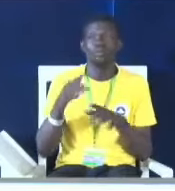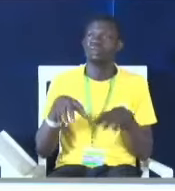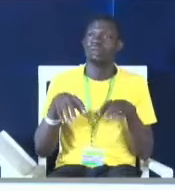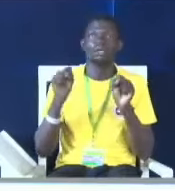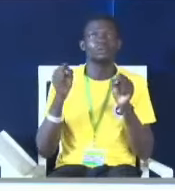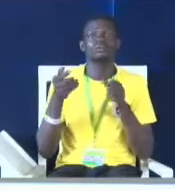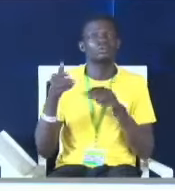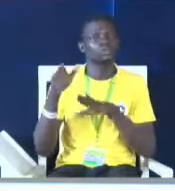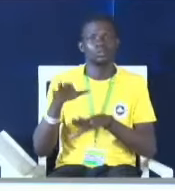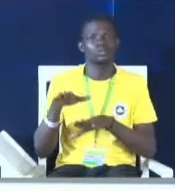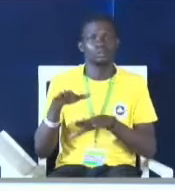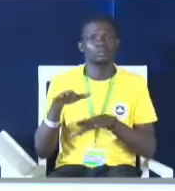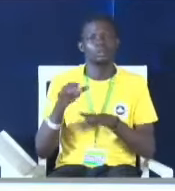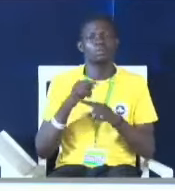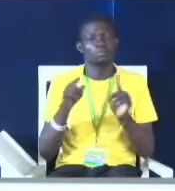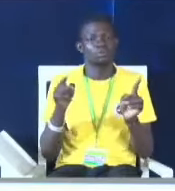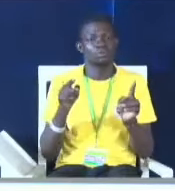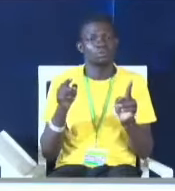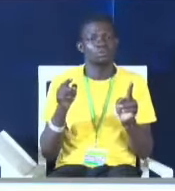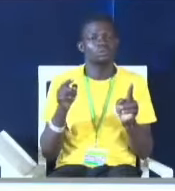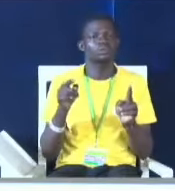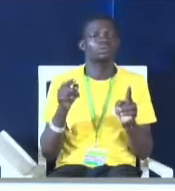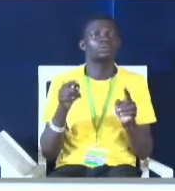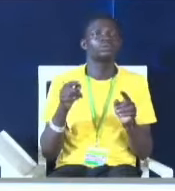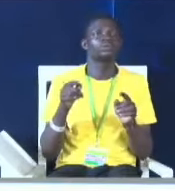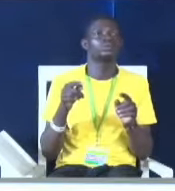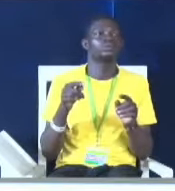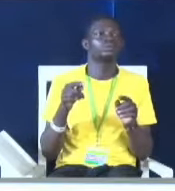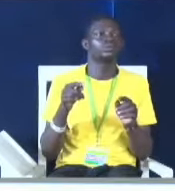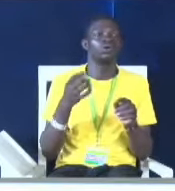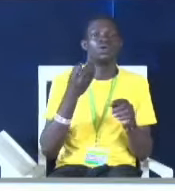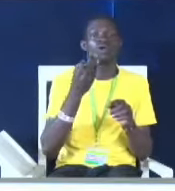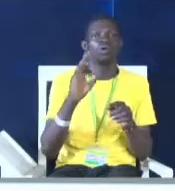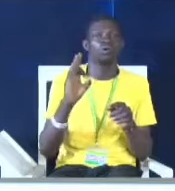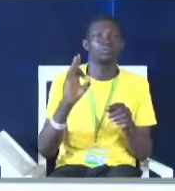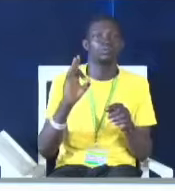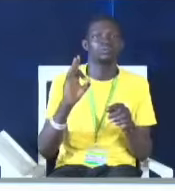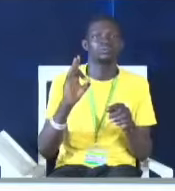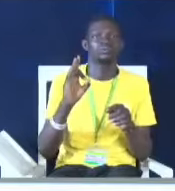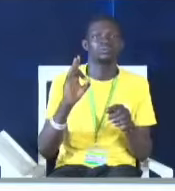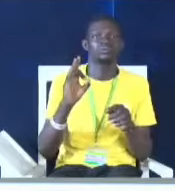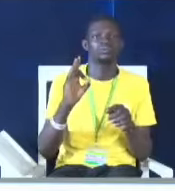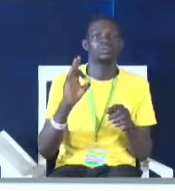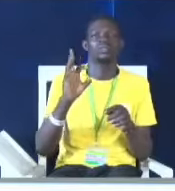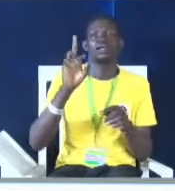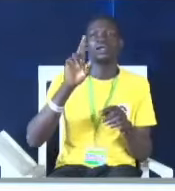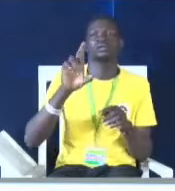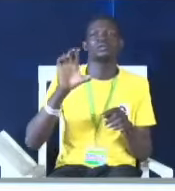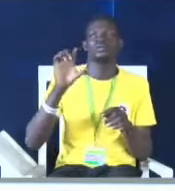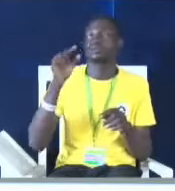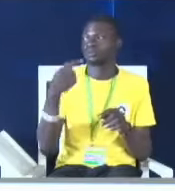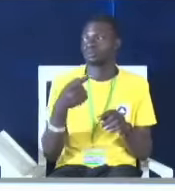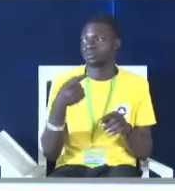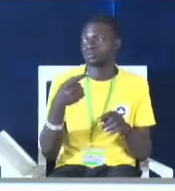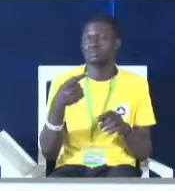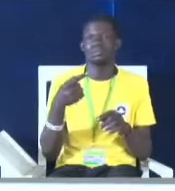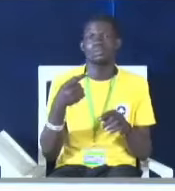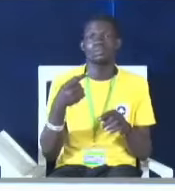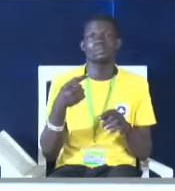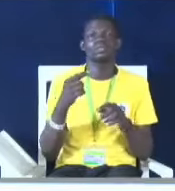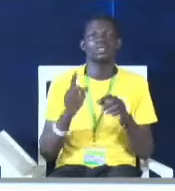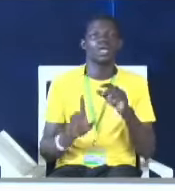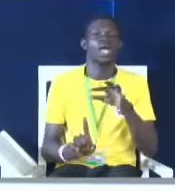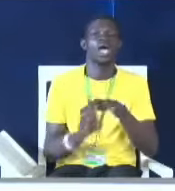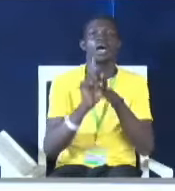dead, but the God of the RCCG